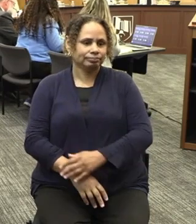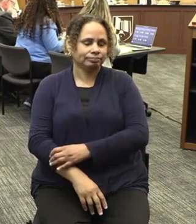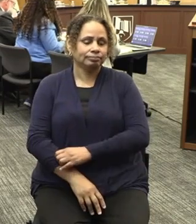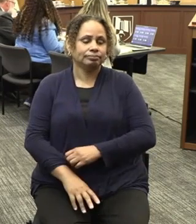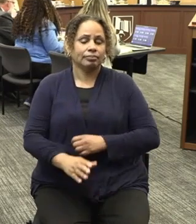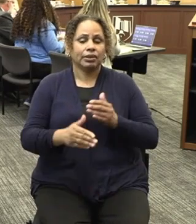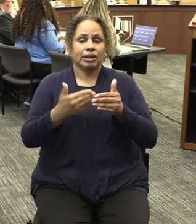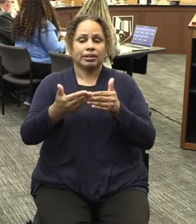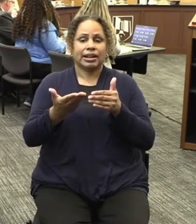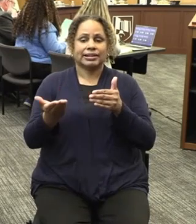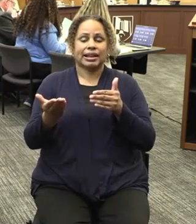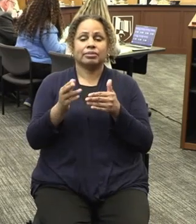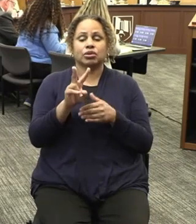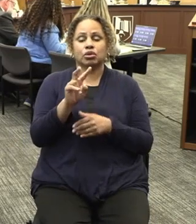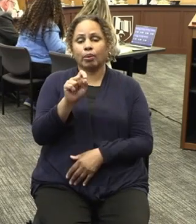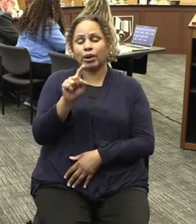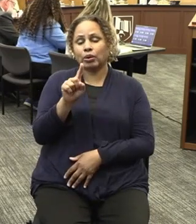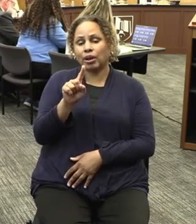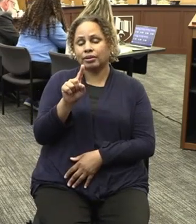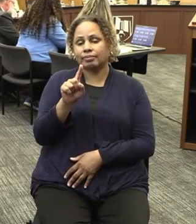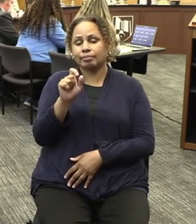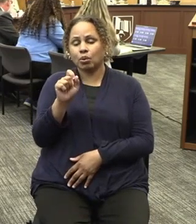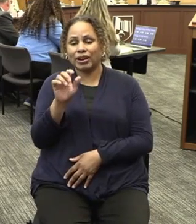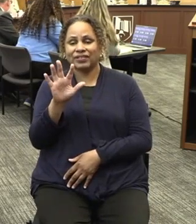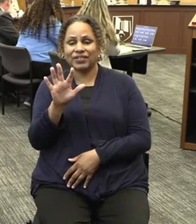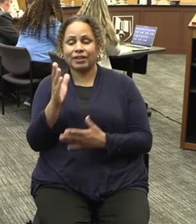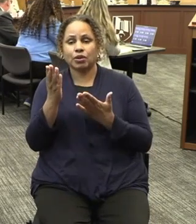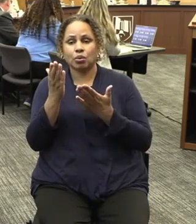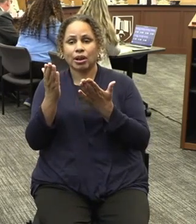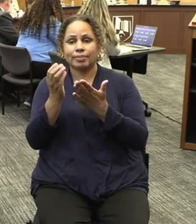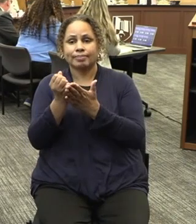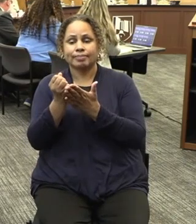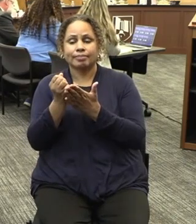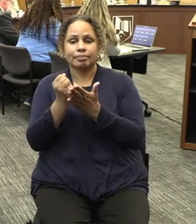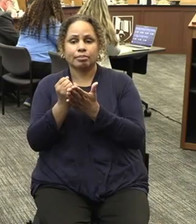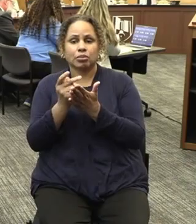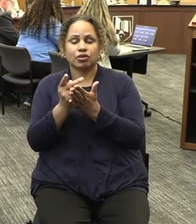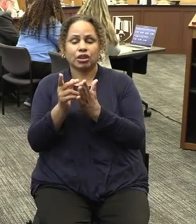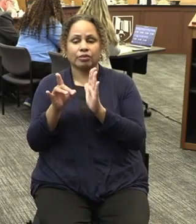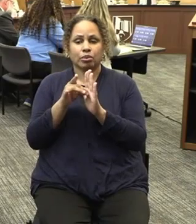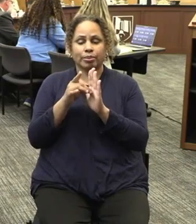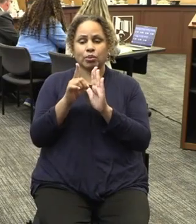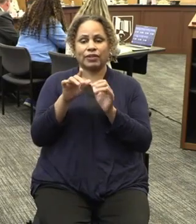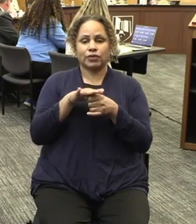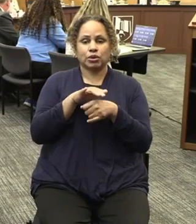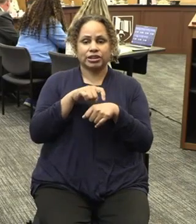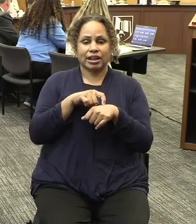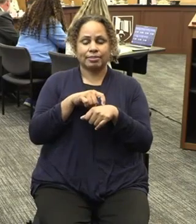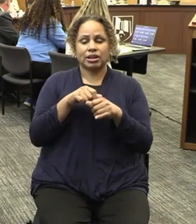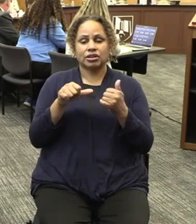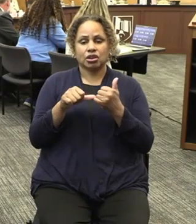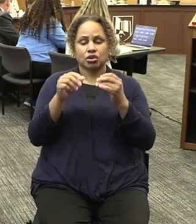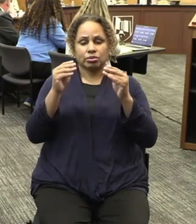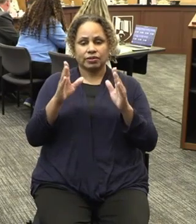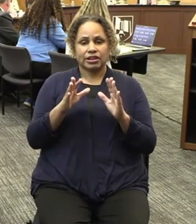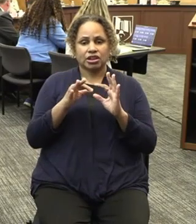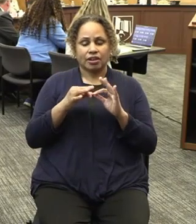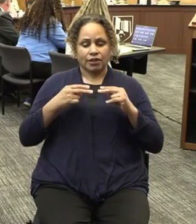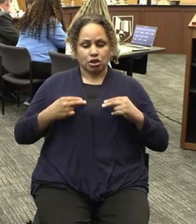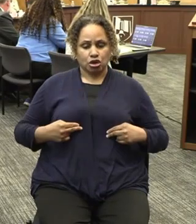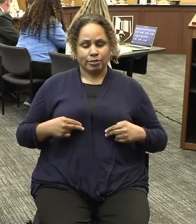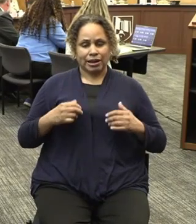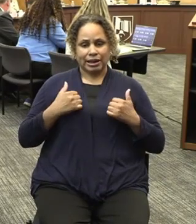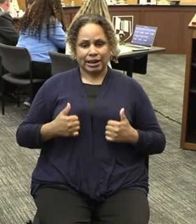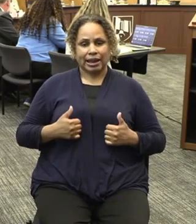Next item is 2.1.5, the recommending of the approval of appointment of one full-time associate professor of human anatomy and physiology.